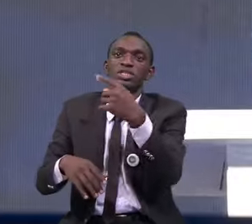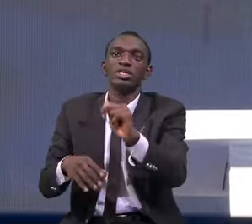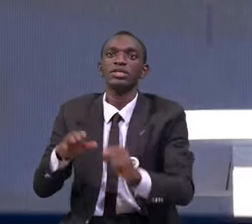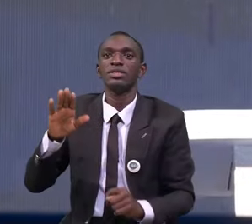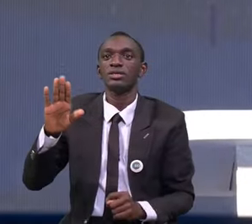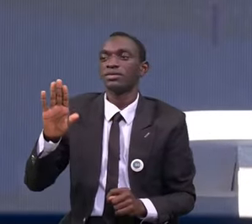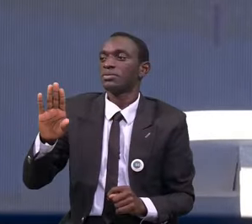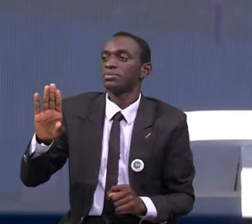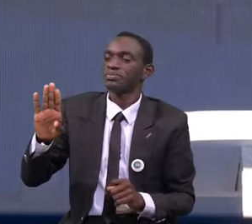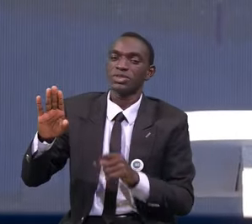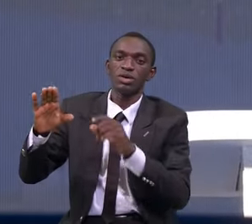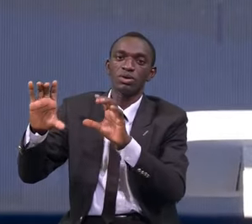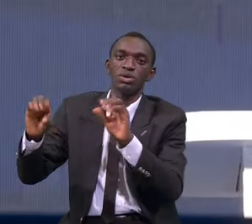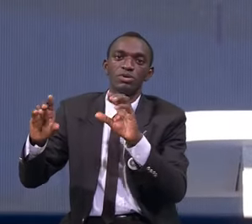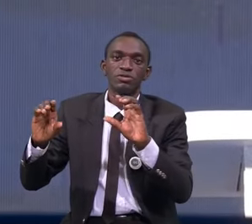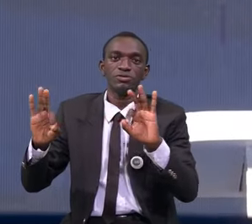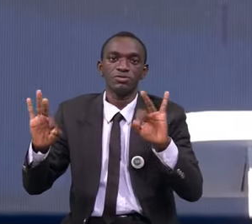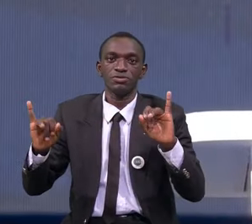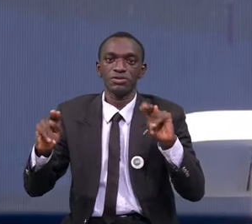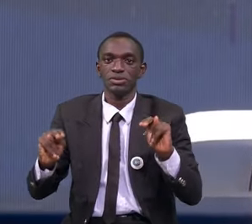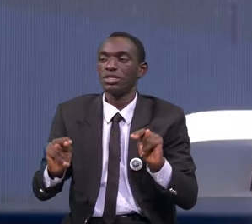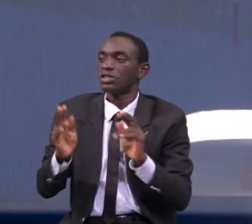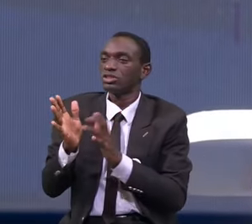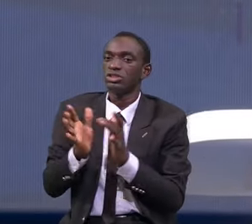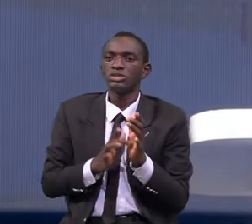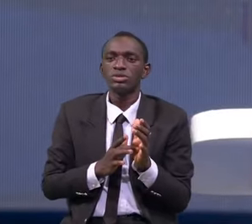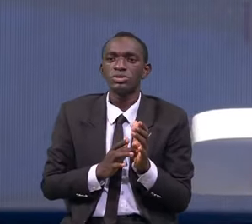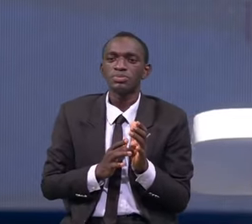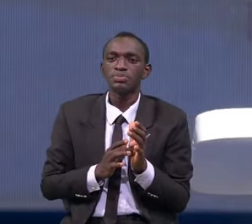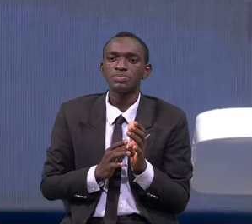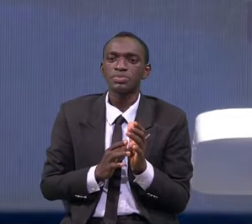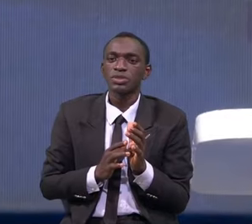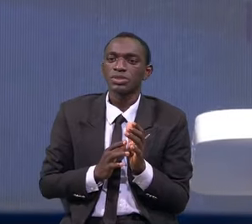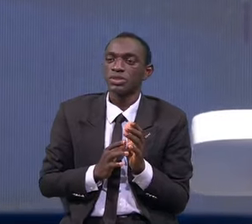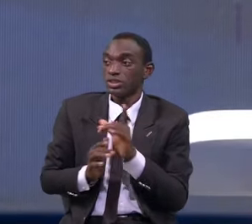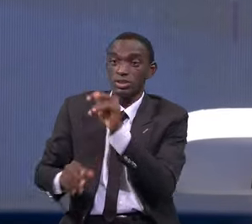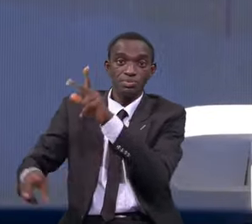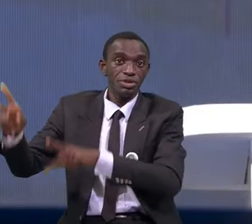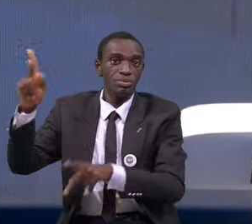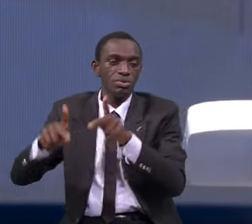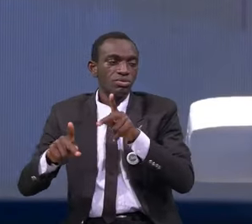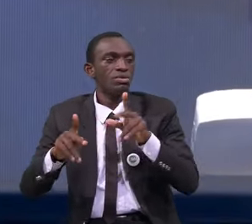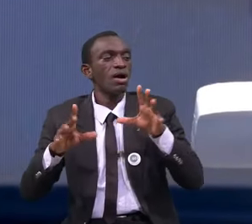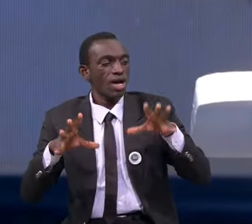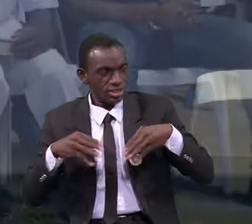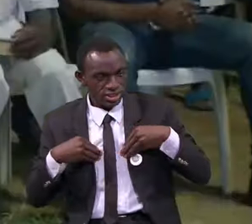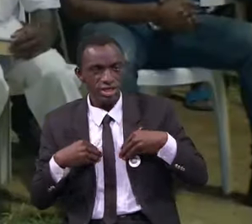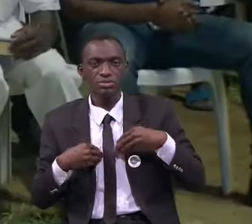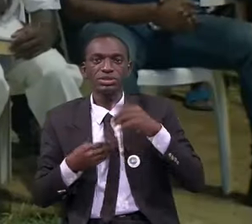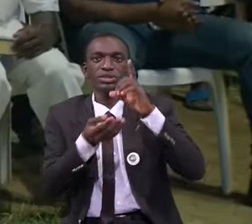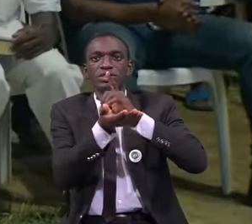They brushed off his hand. They accepted that divine touch.